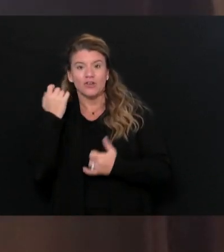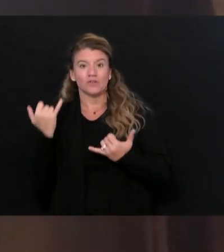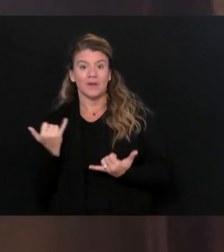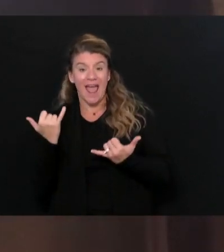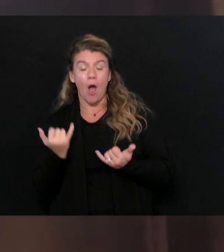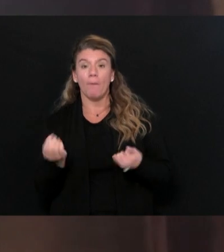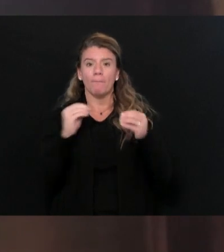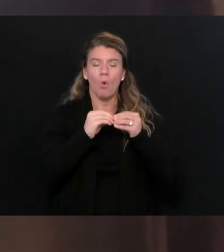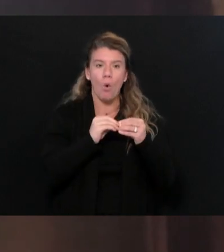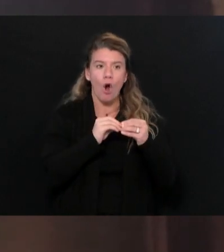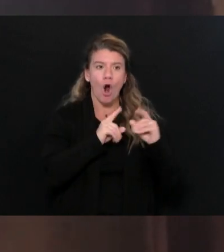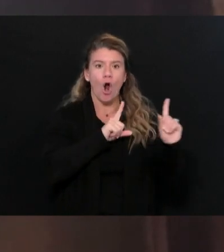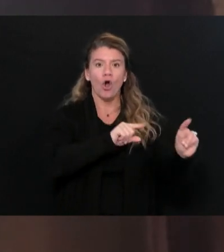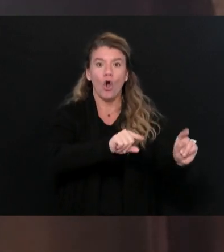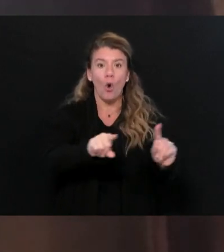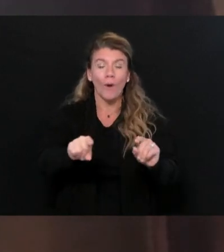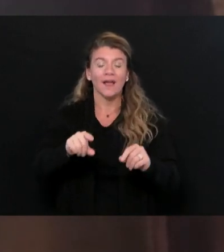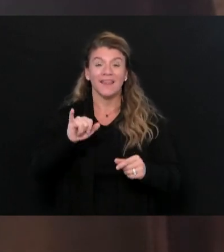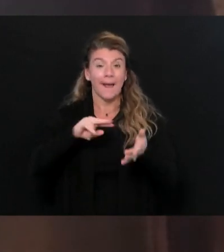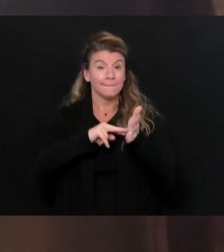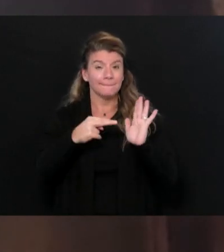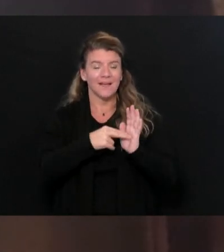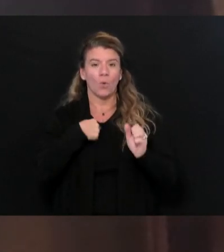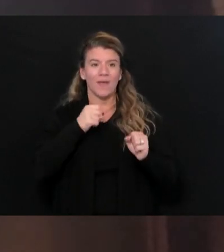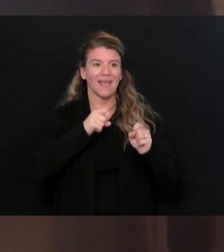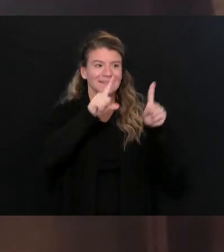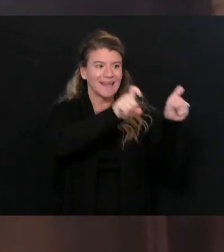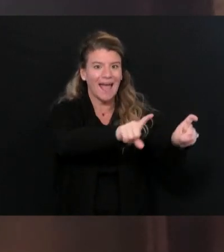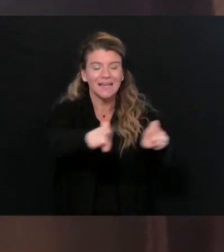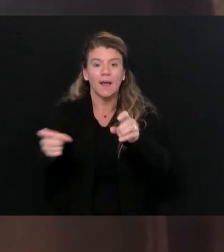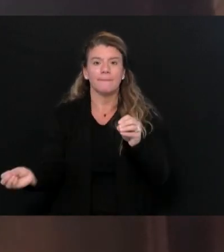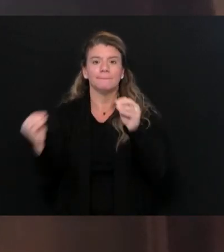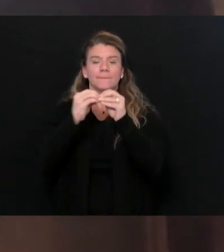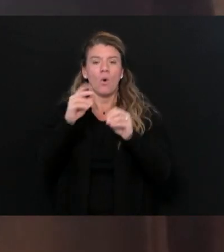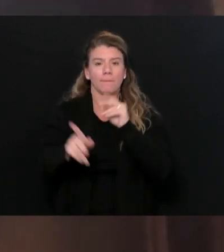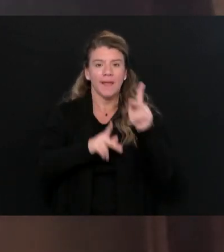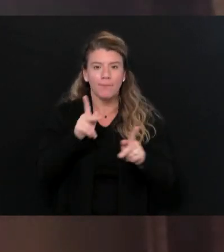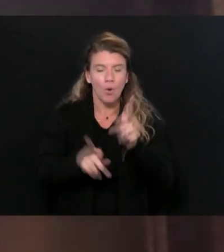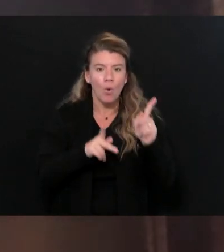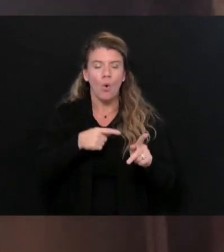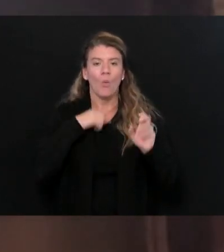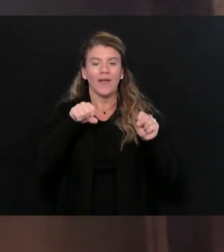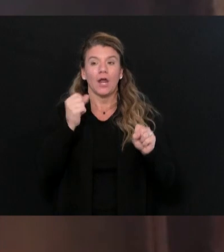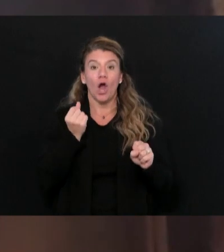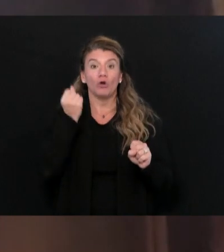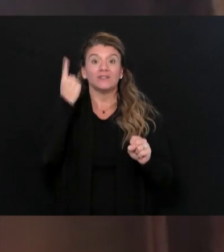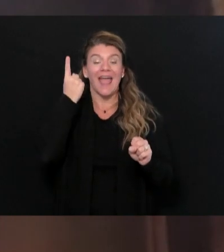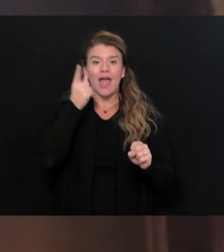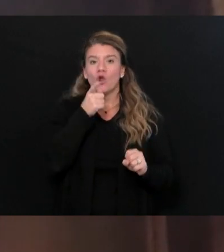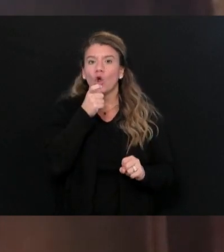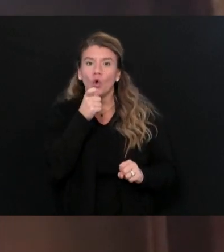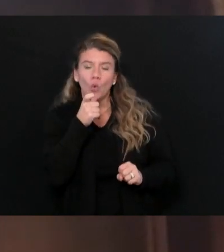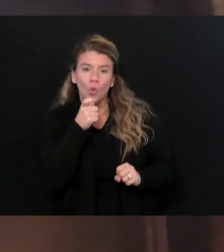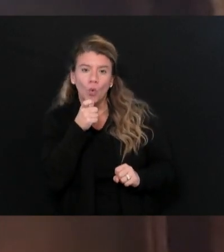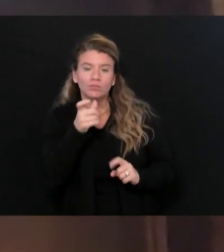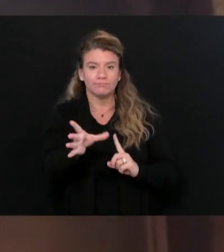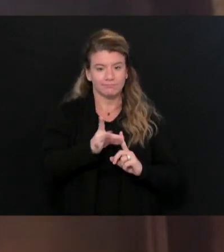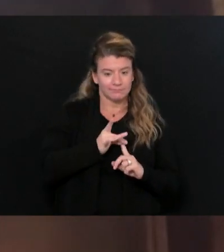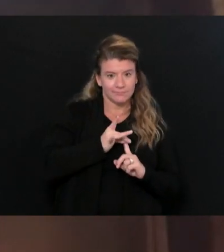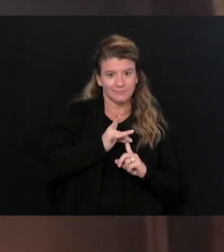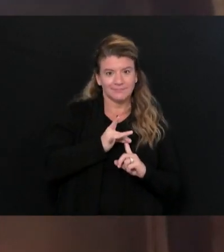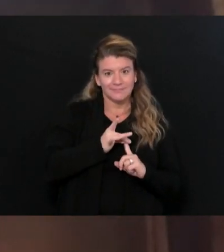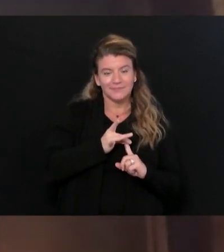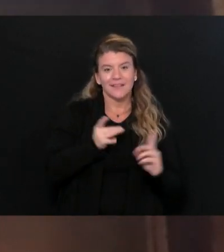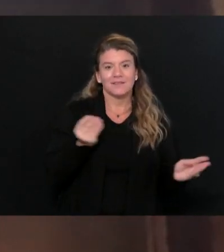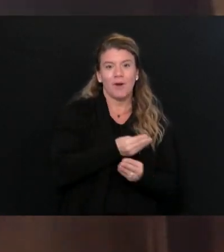can test and sample the people of Mingo County, and the more we can understand who those folks are that might